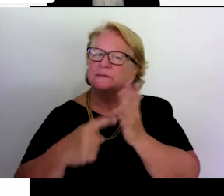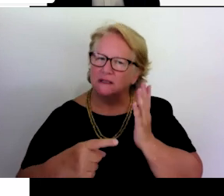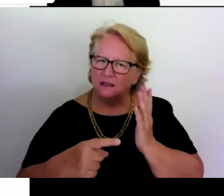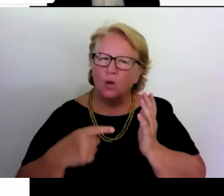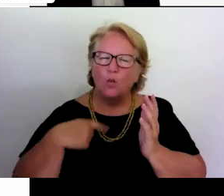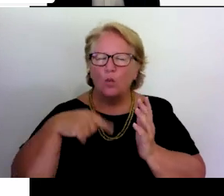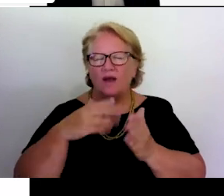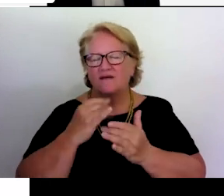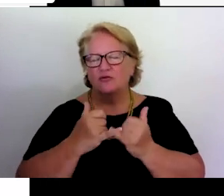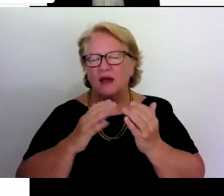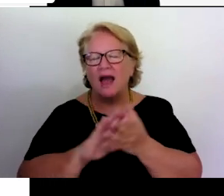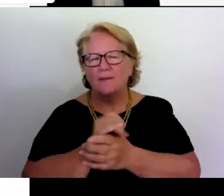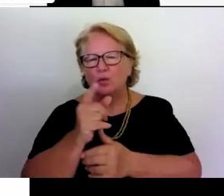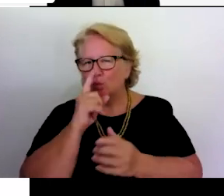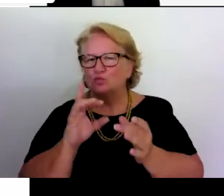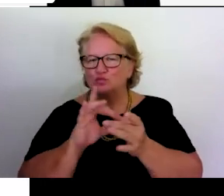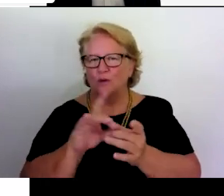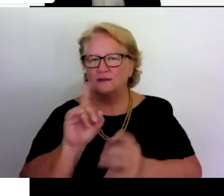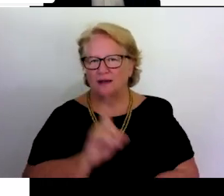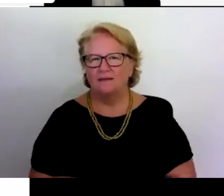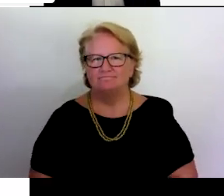so pleased you could join us.